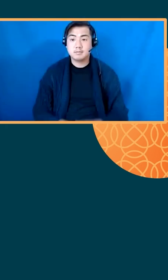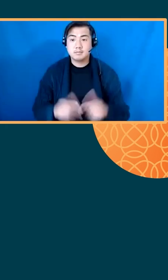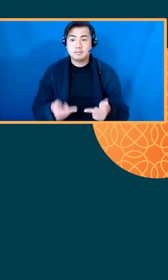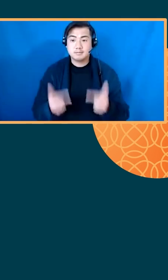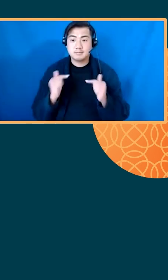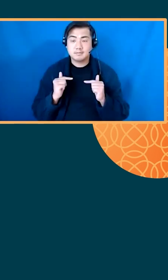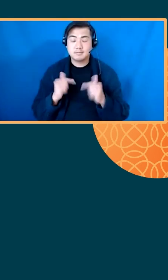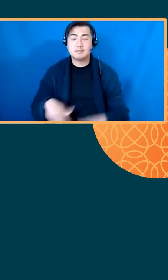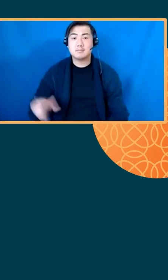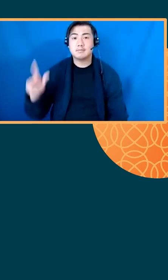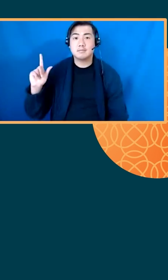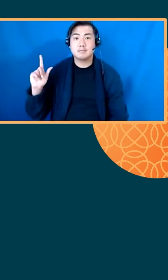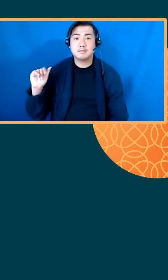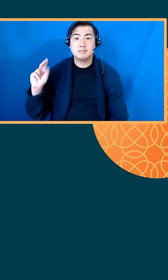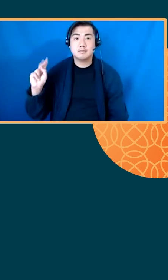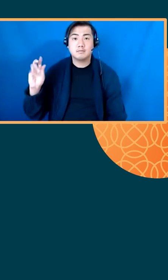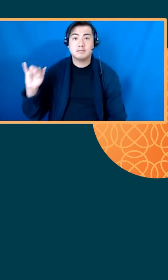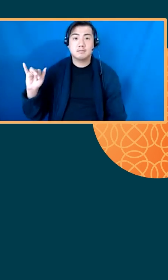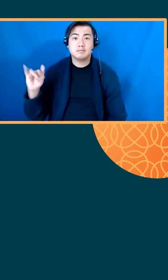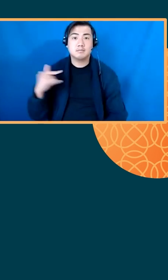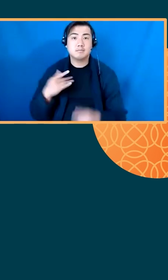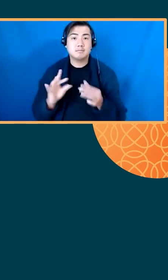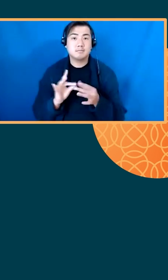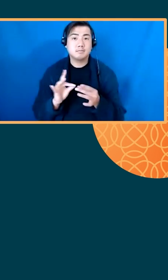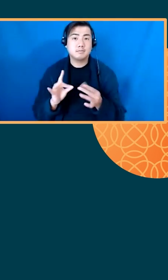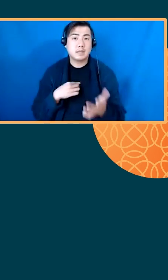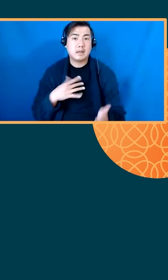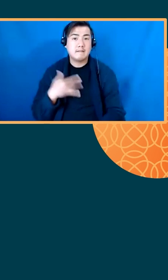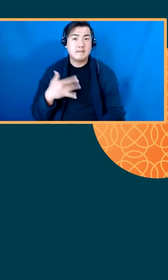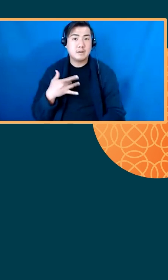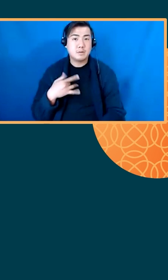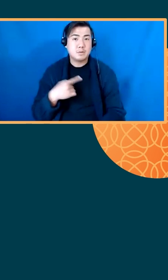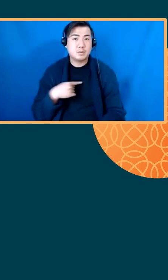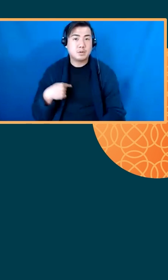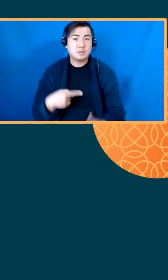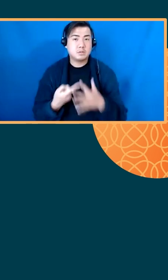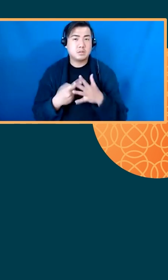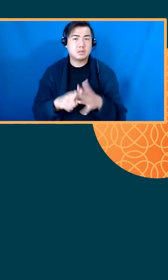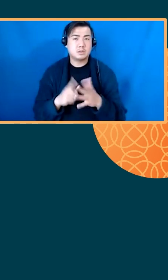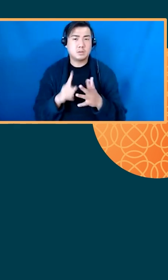I feel as though we're starting to tease this apart. And if there's one